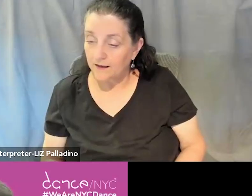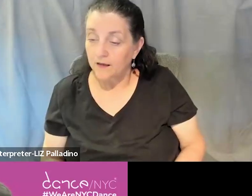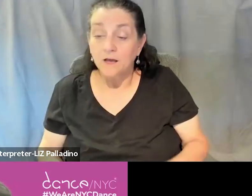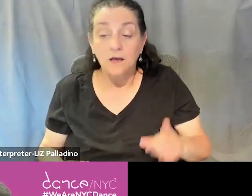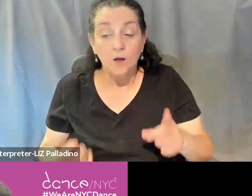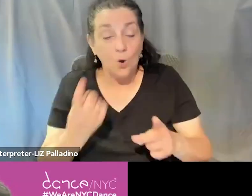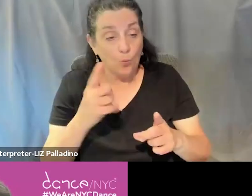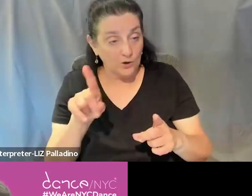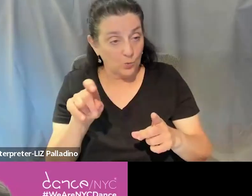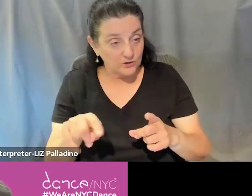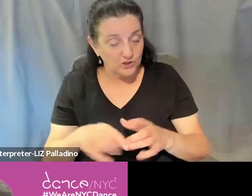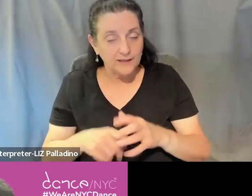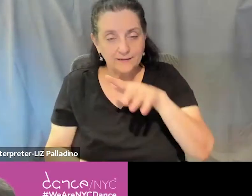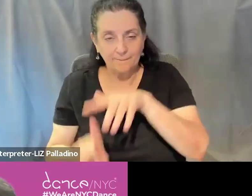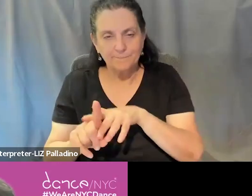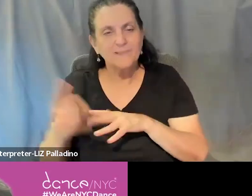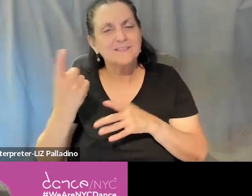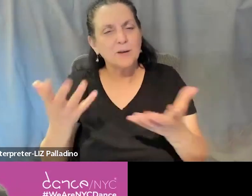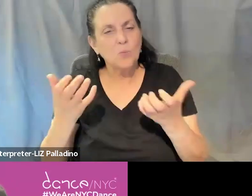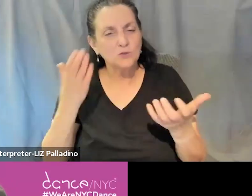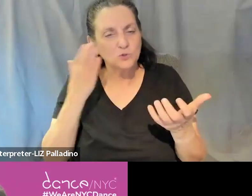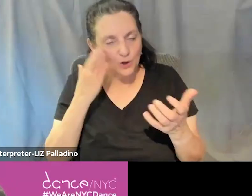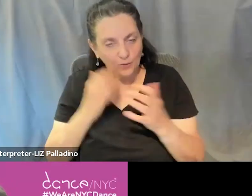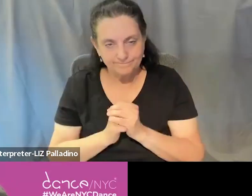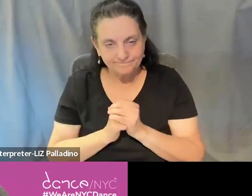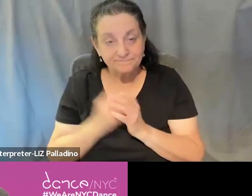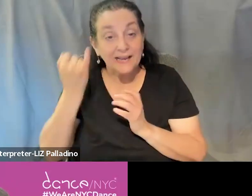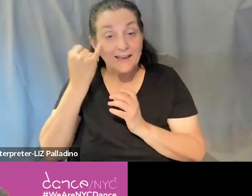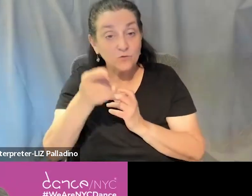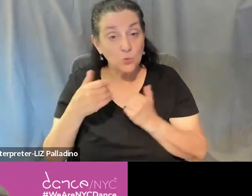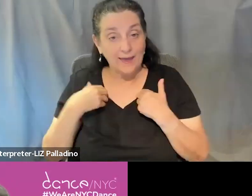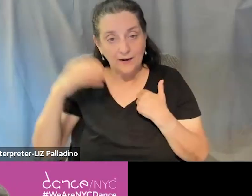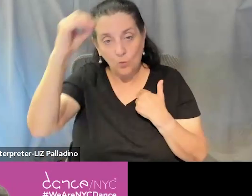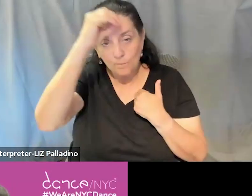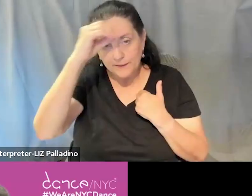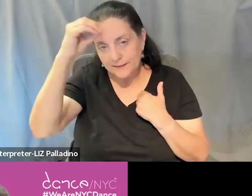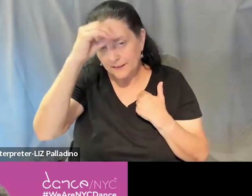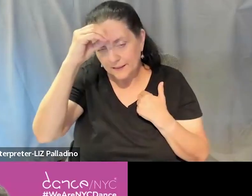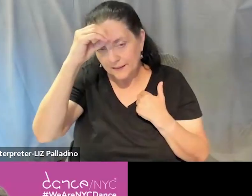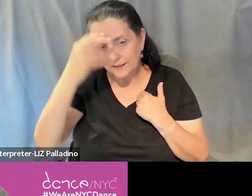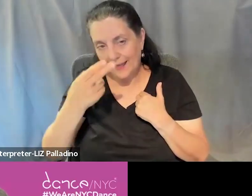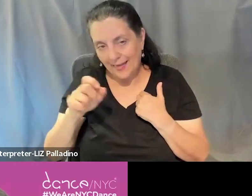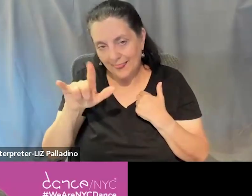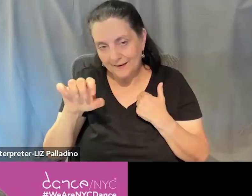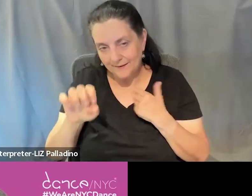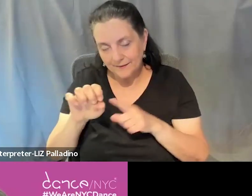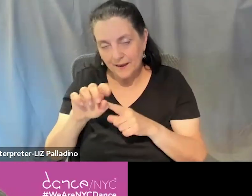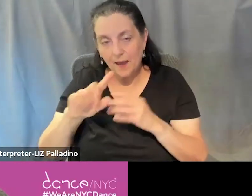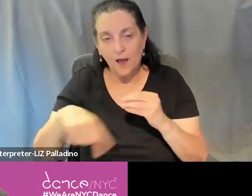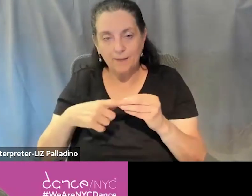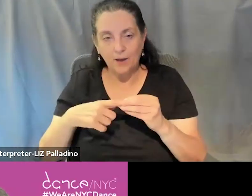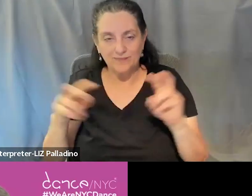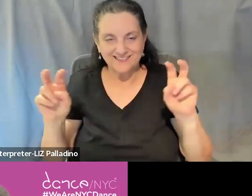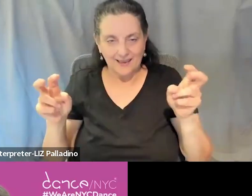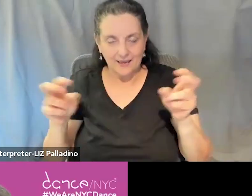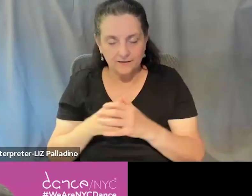so one question was somebody was asking if you had an opinion, Hallie, about the saying,